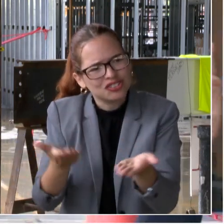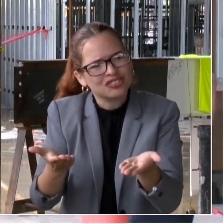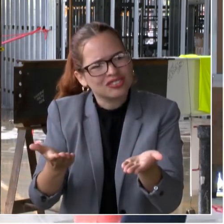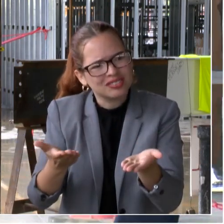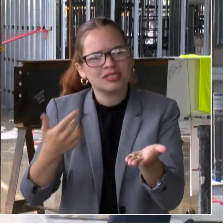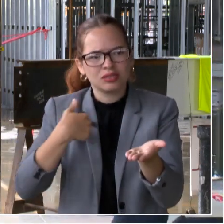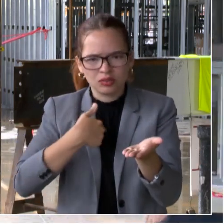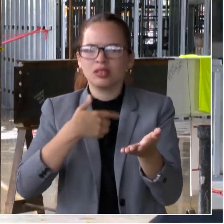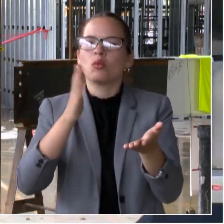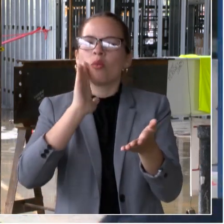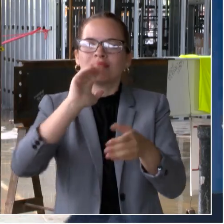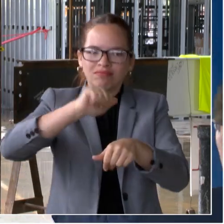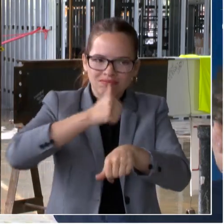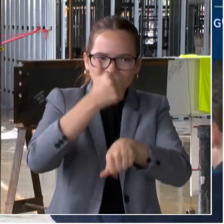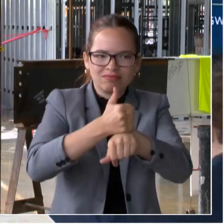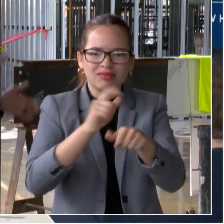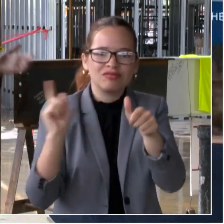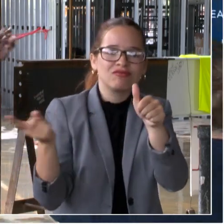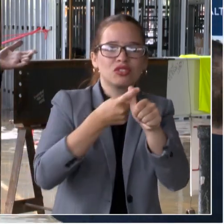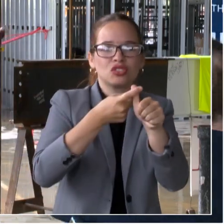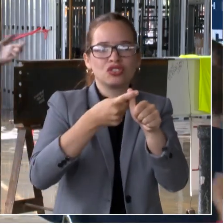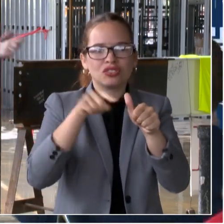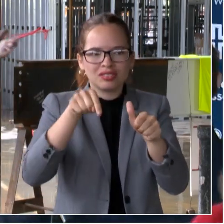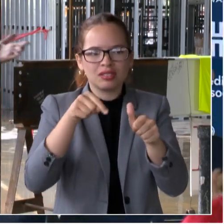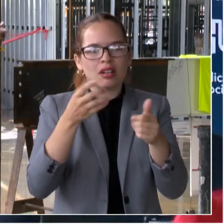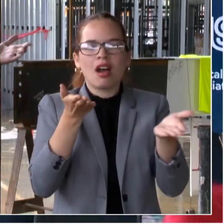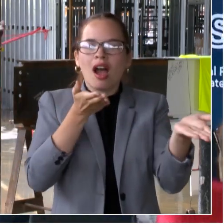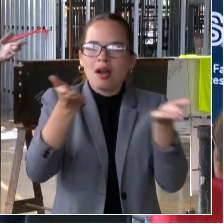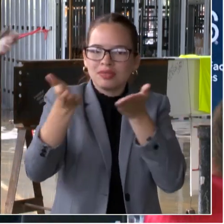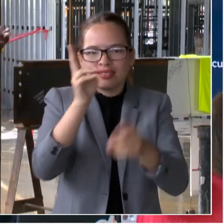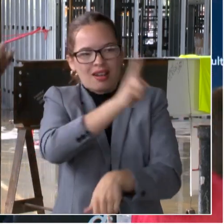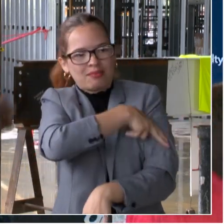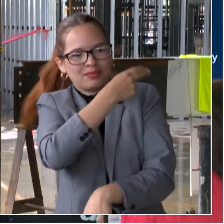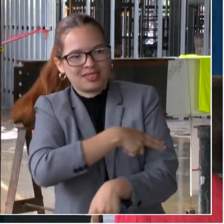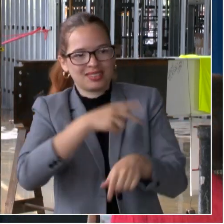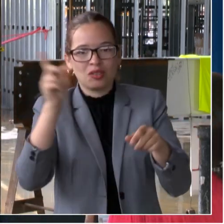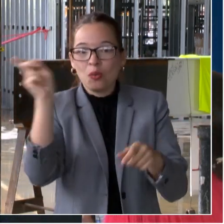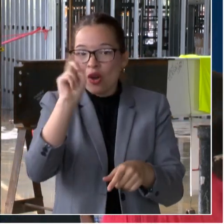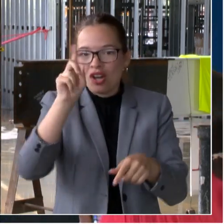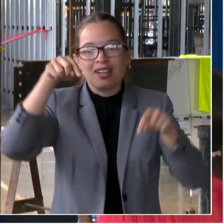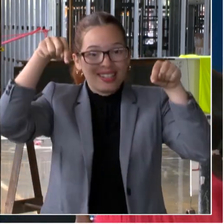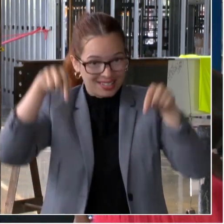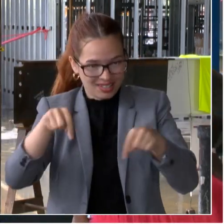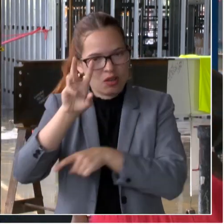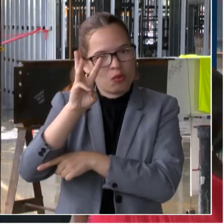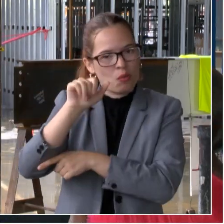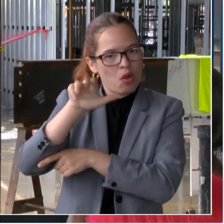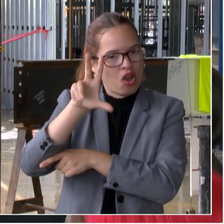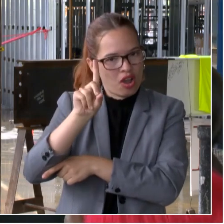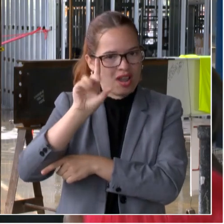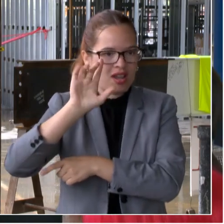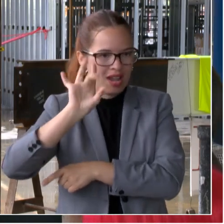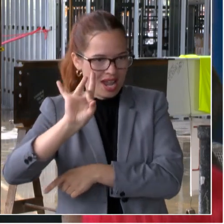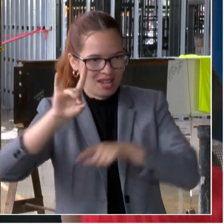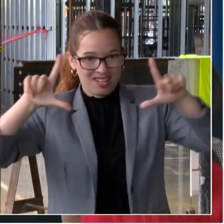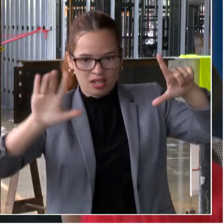this, that we have kept a promise to DC residents. And that promise is that we would build